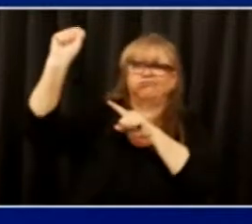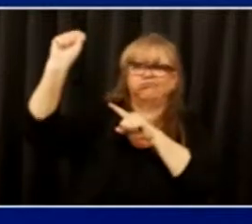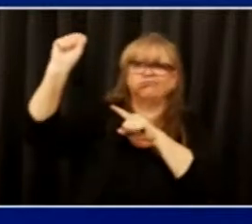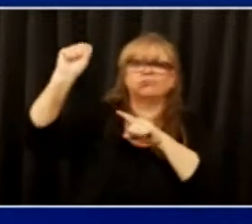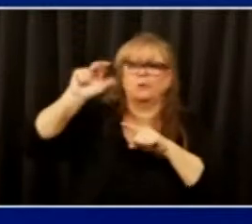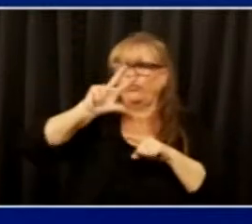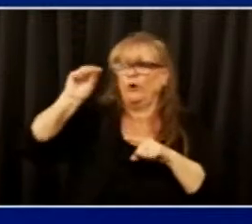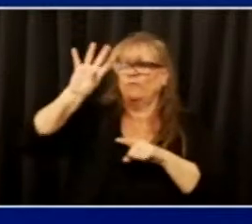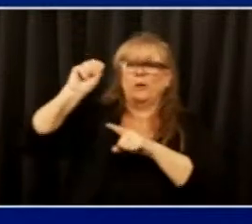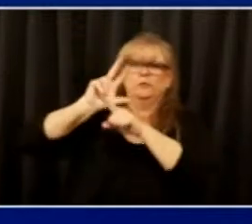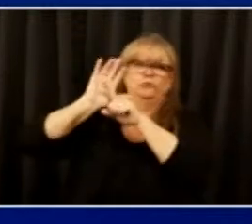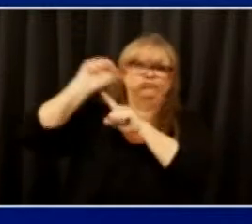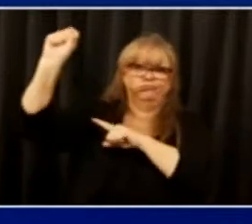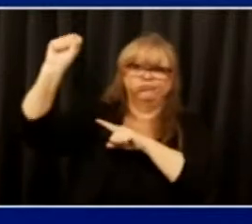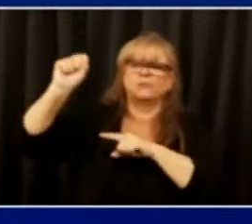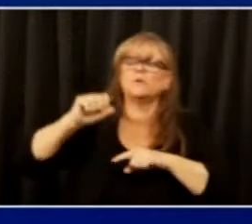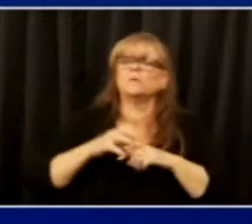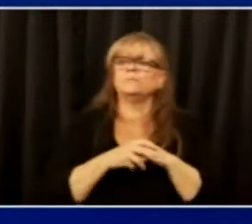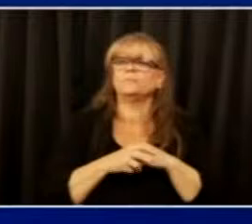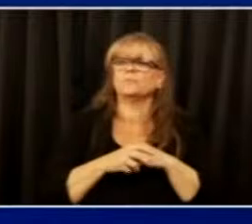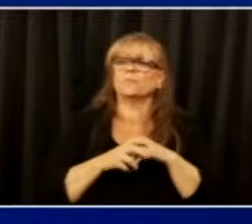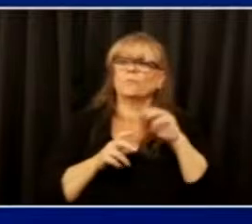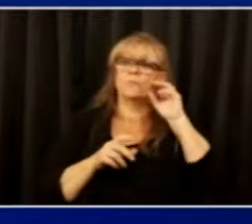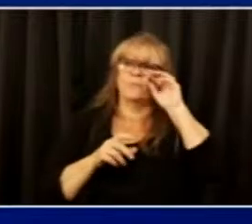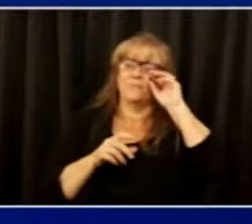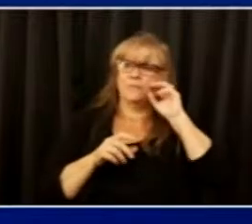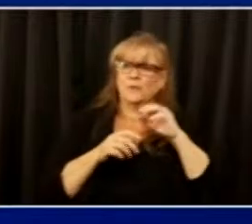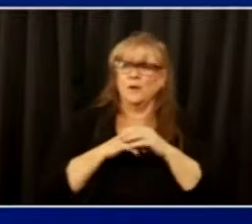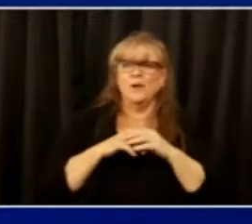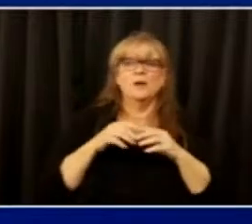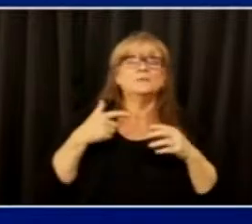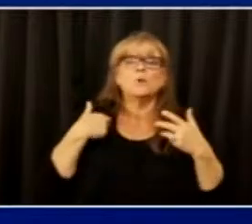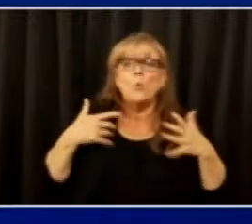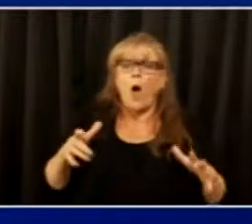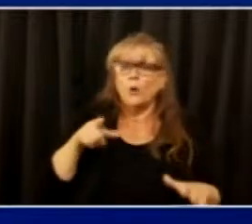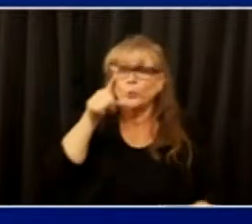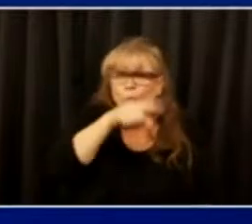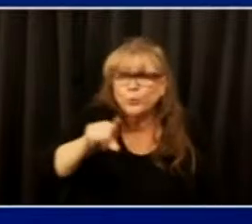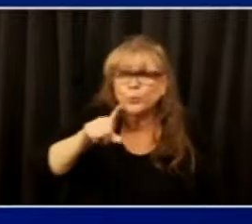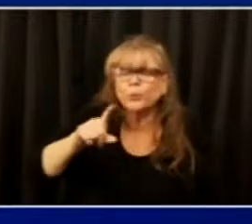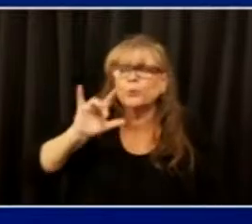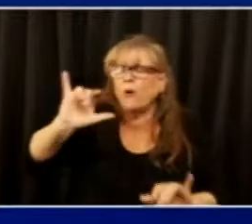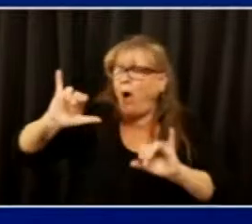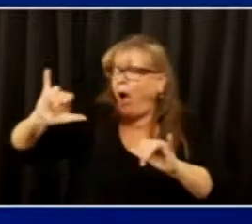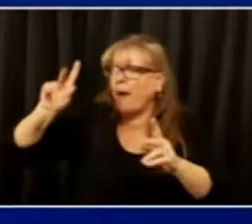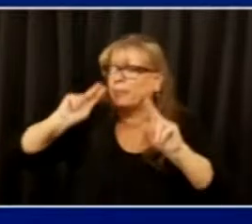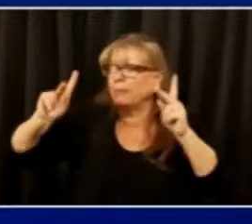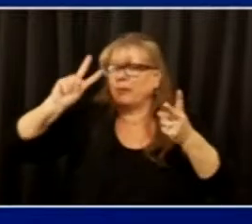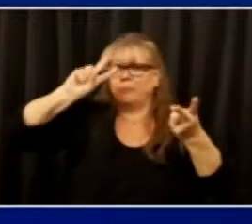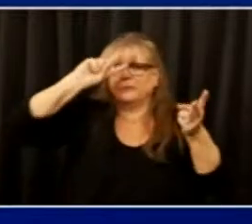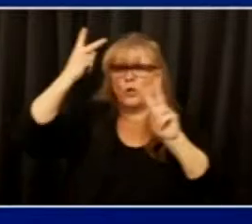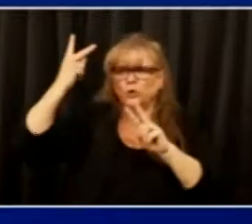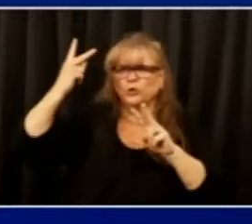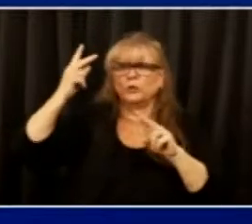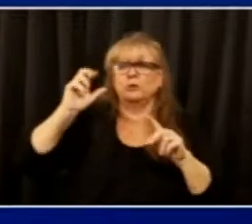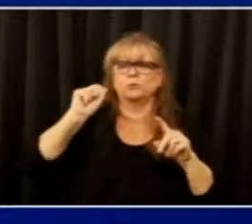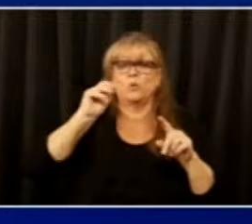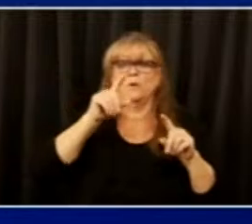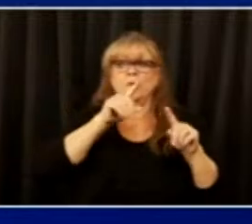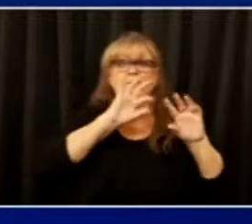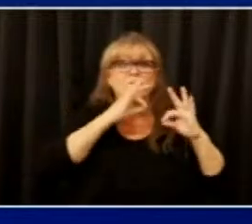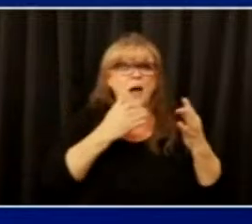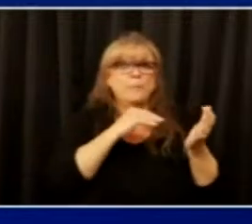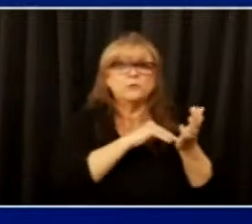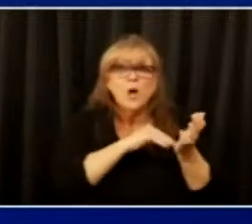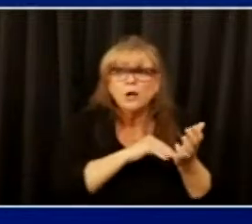their trusted sources of information as pediatricians, as well as other primary care providers who know a lot